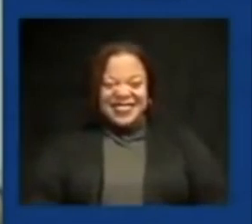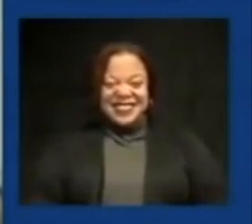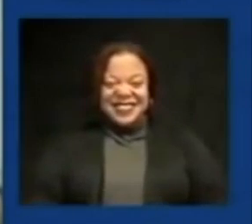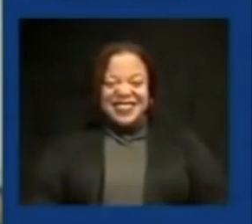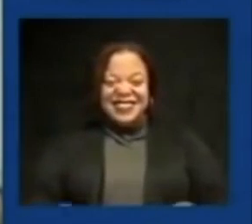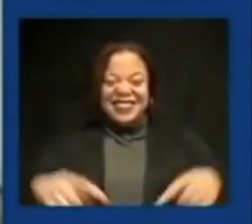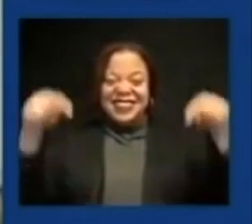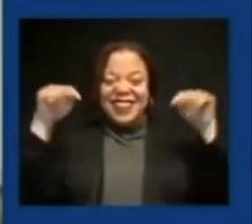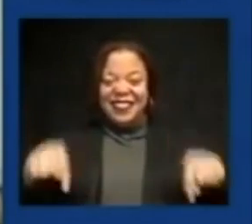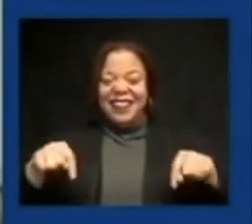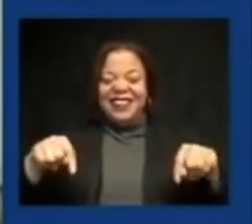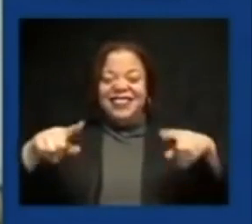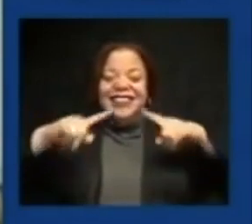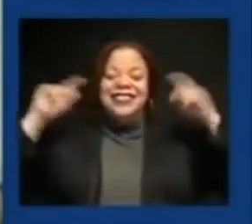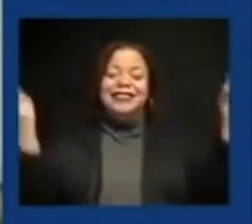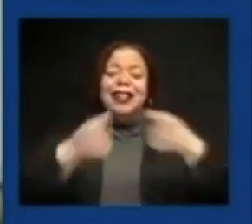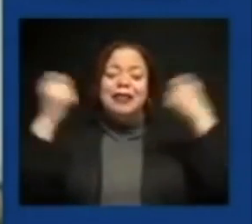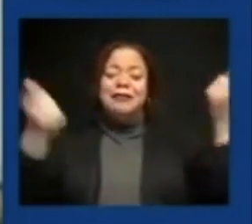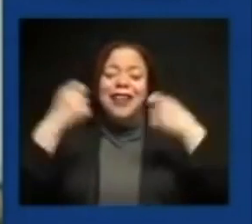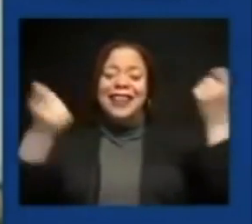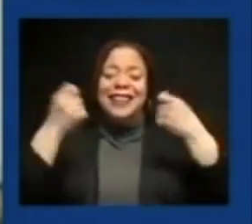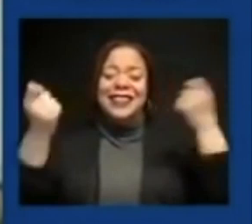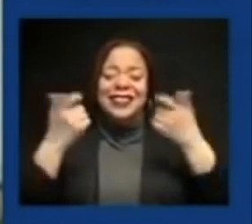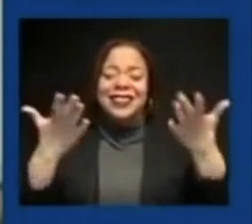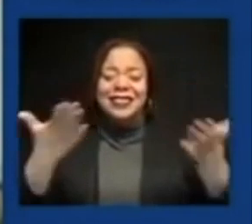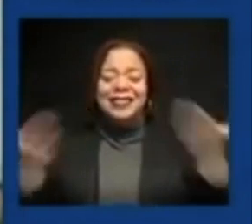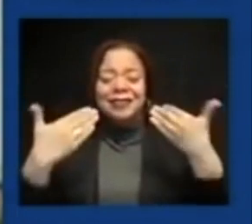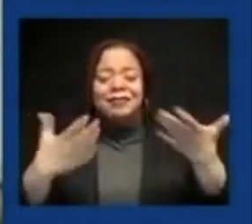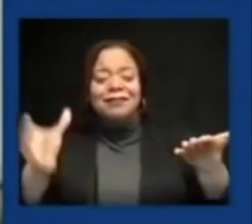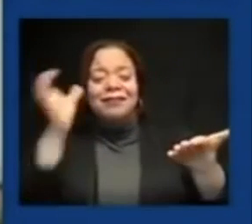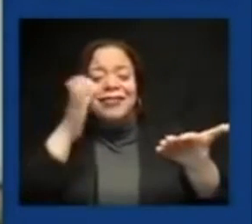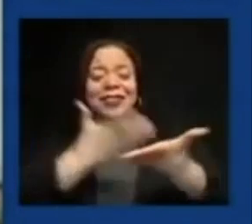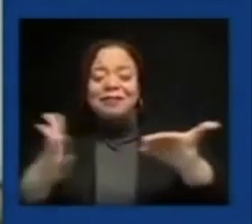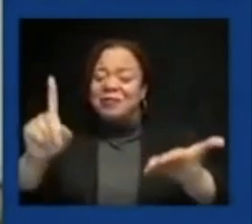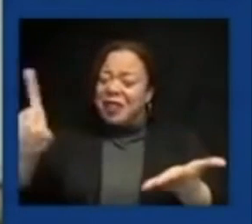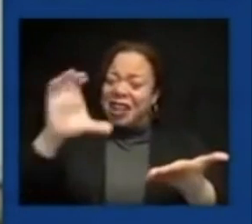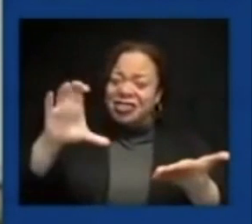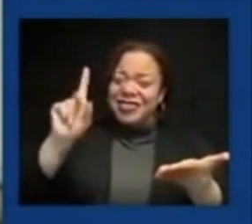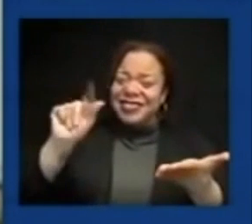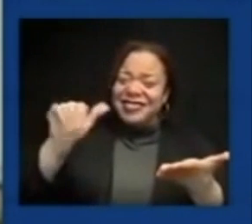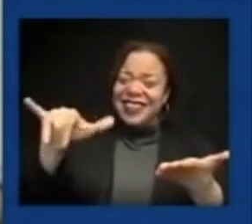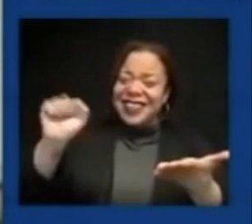is a celebration, so let's hear it. 100 days.